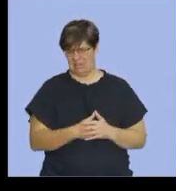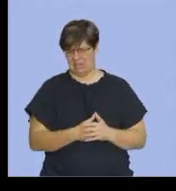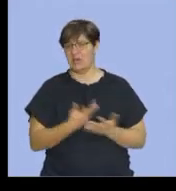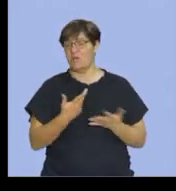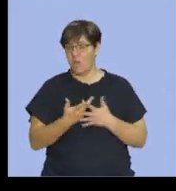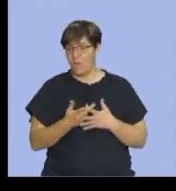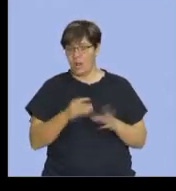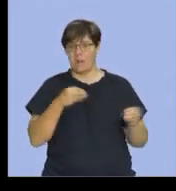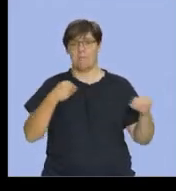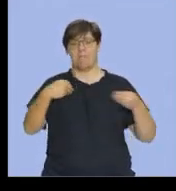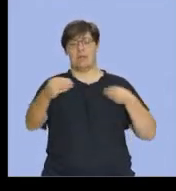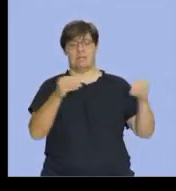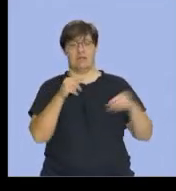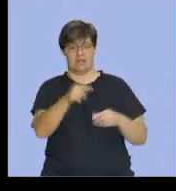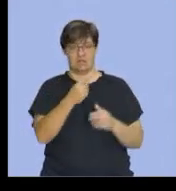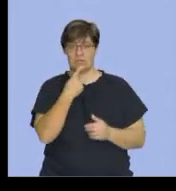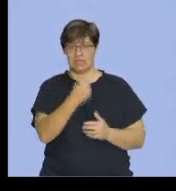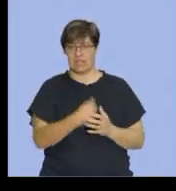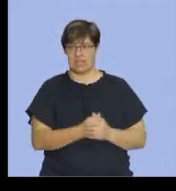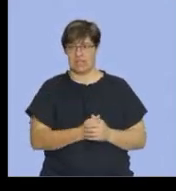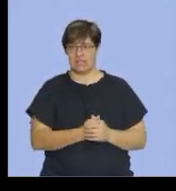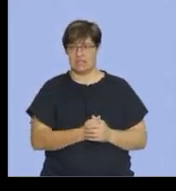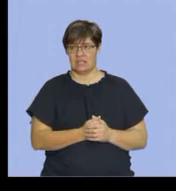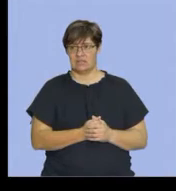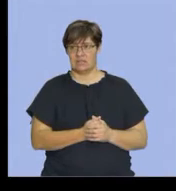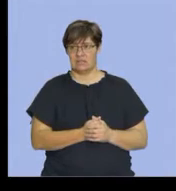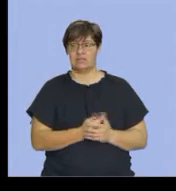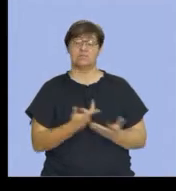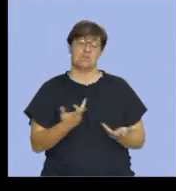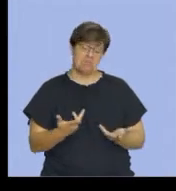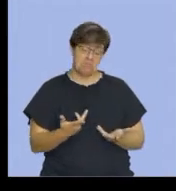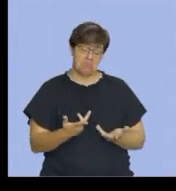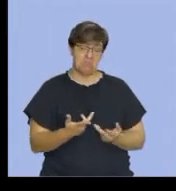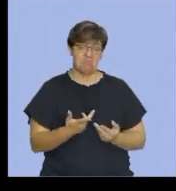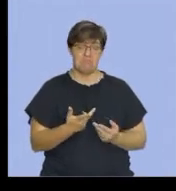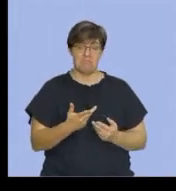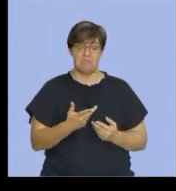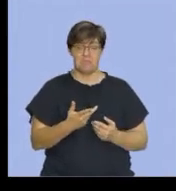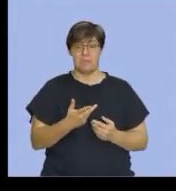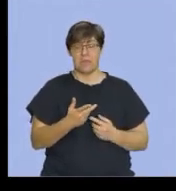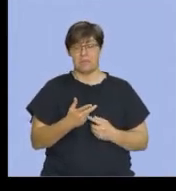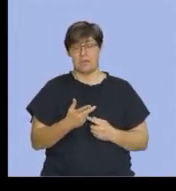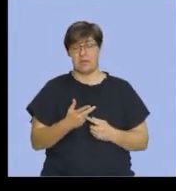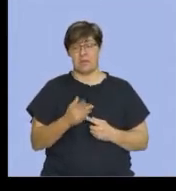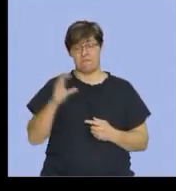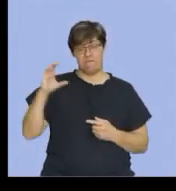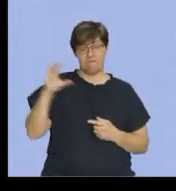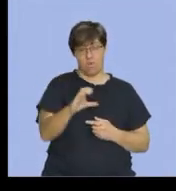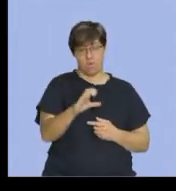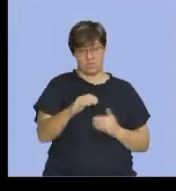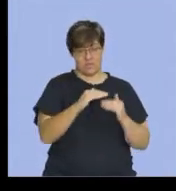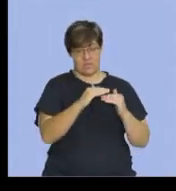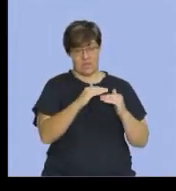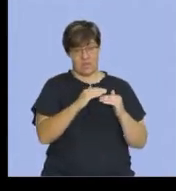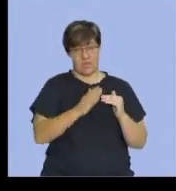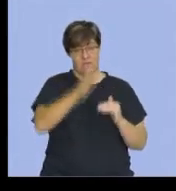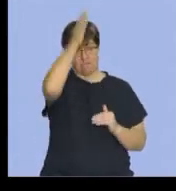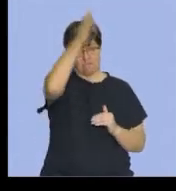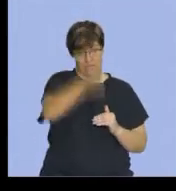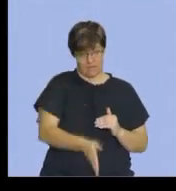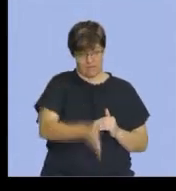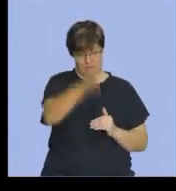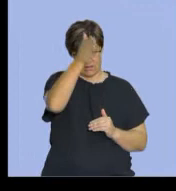to manipulate this to say, well, my vertical force is F